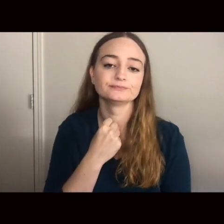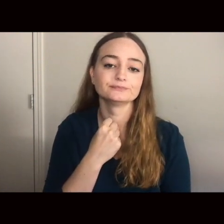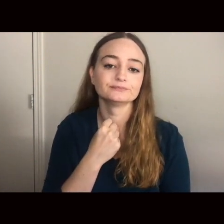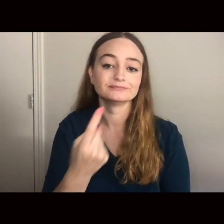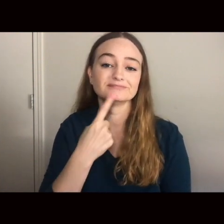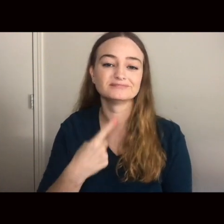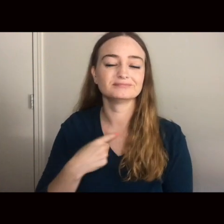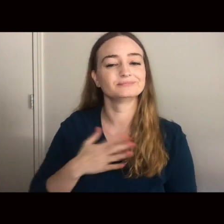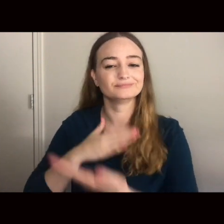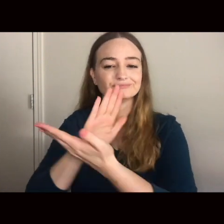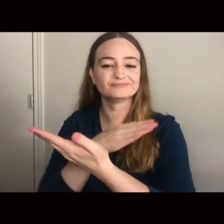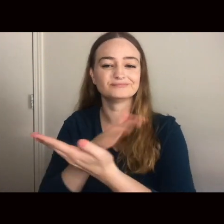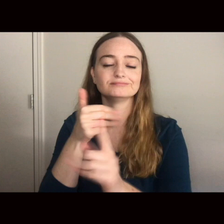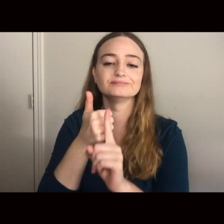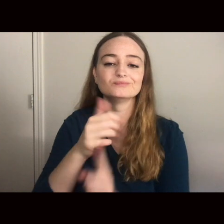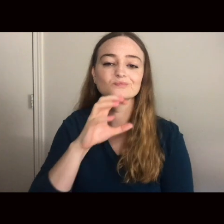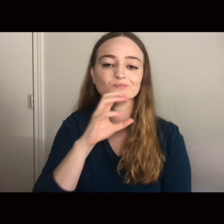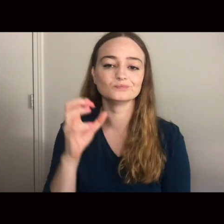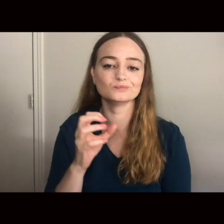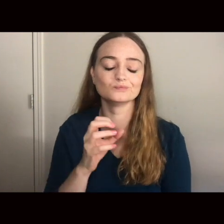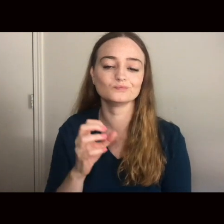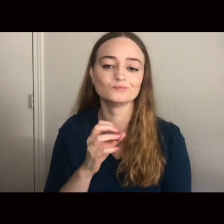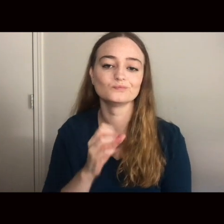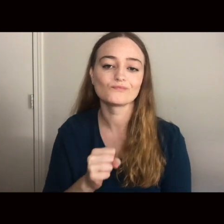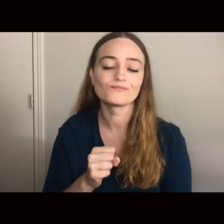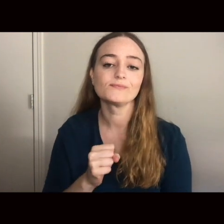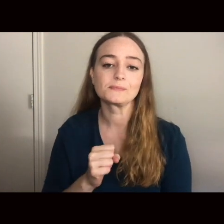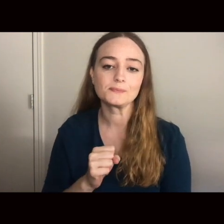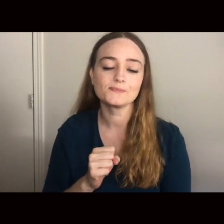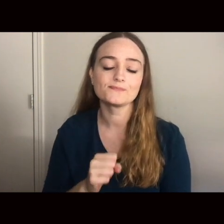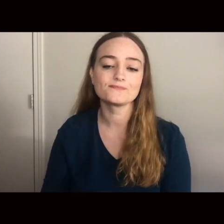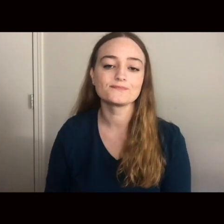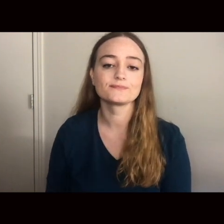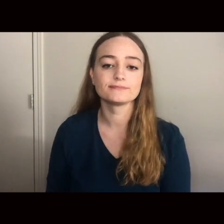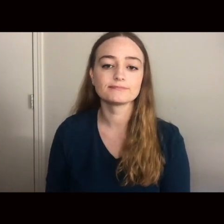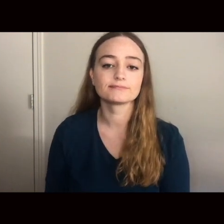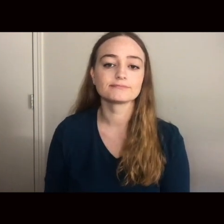cares. They tell me that my song's gone out of style.